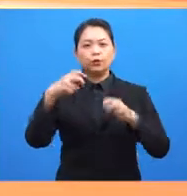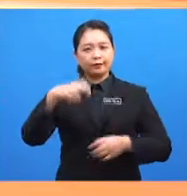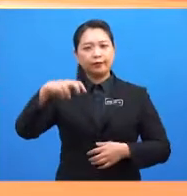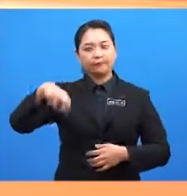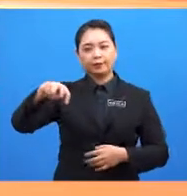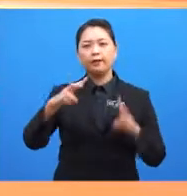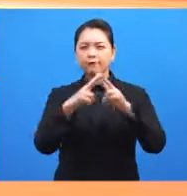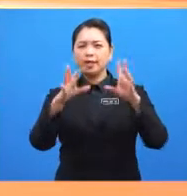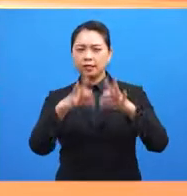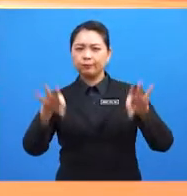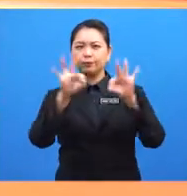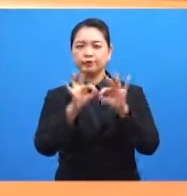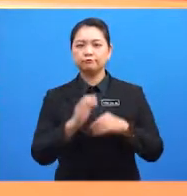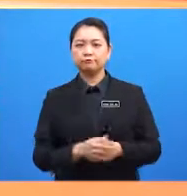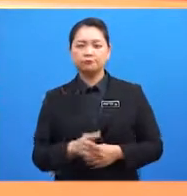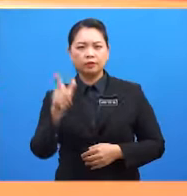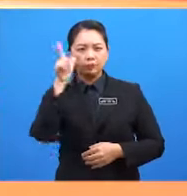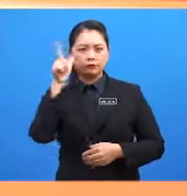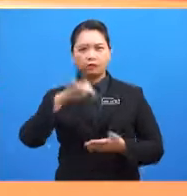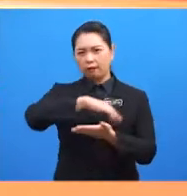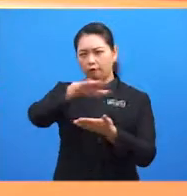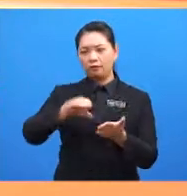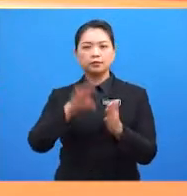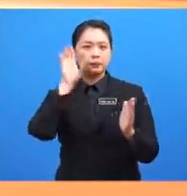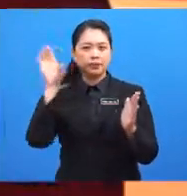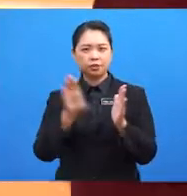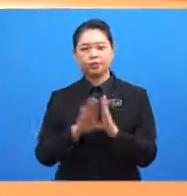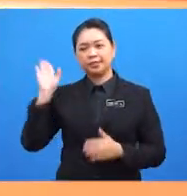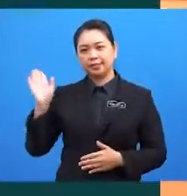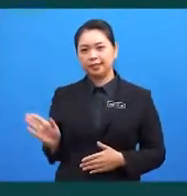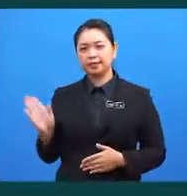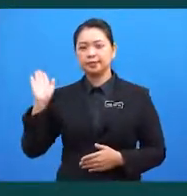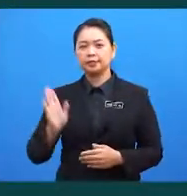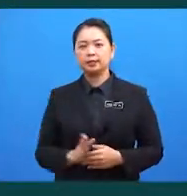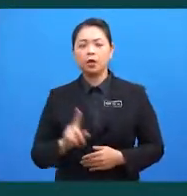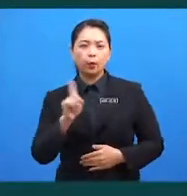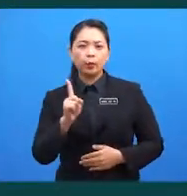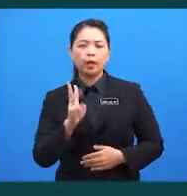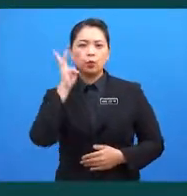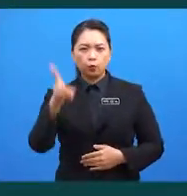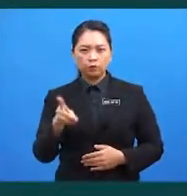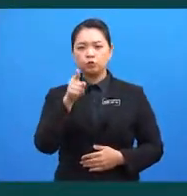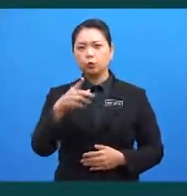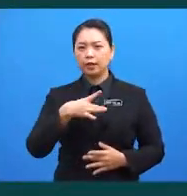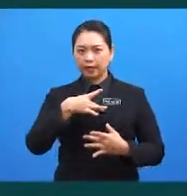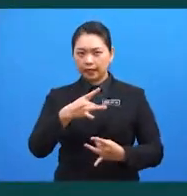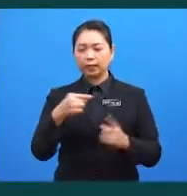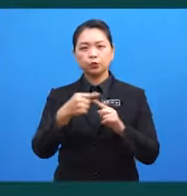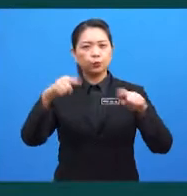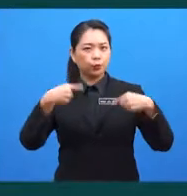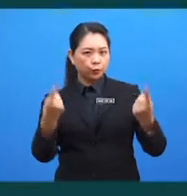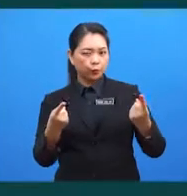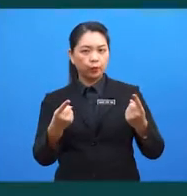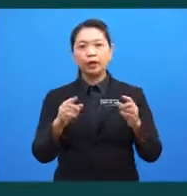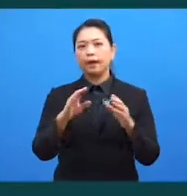very important. Look at all the pictures here. Where would you like to go? A big